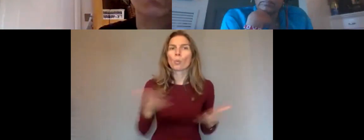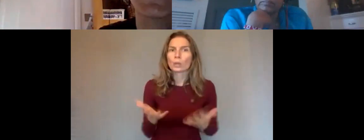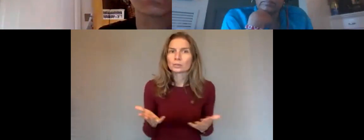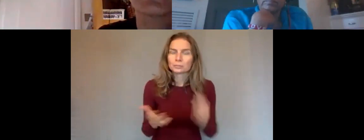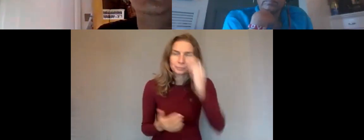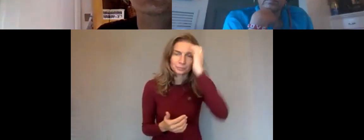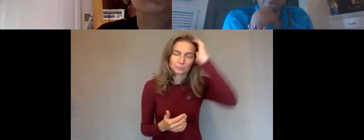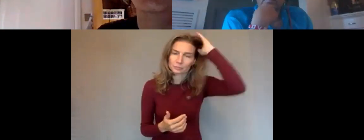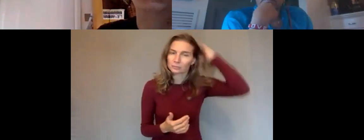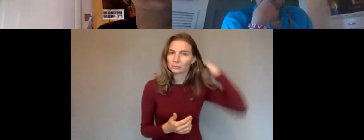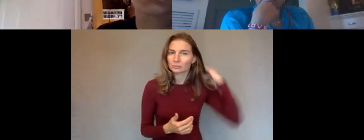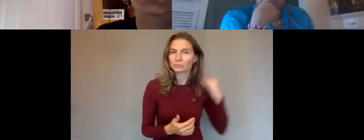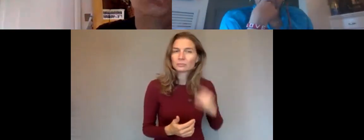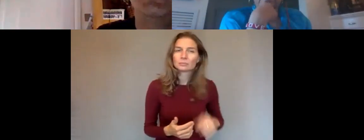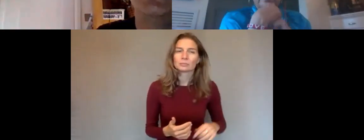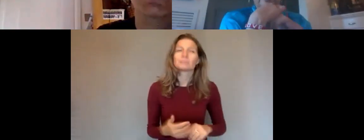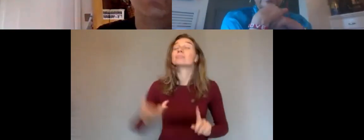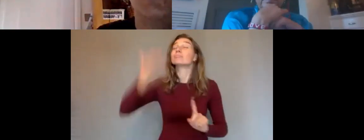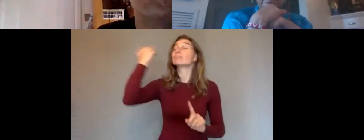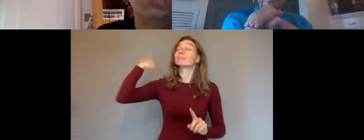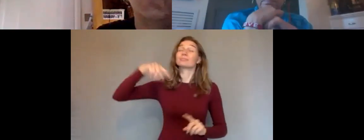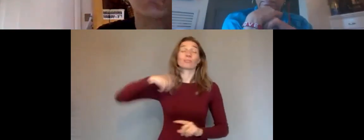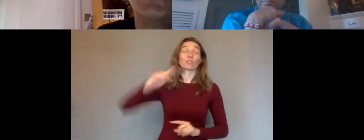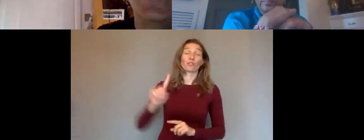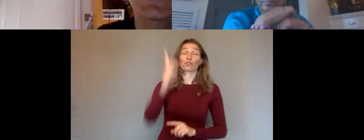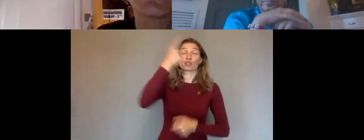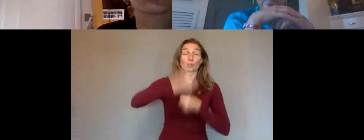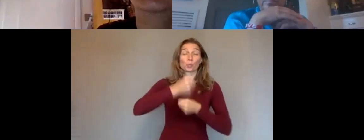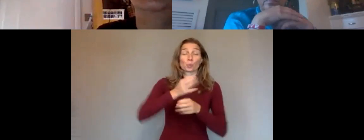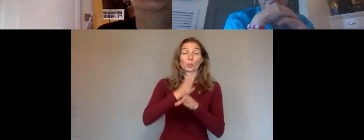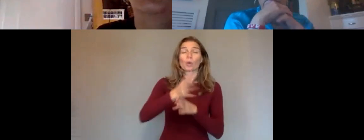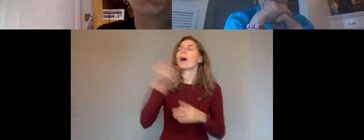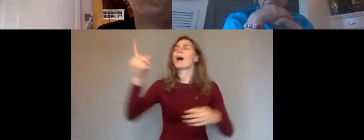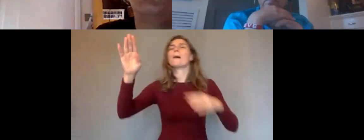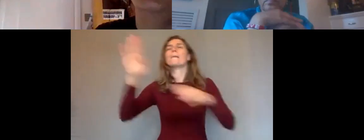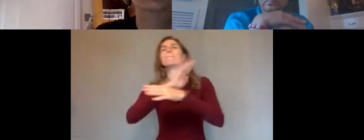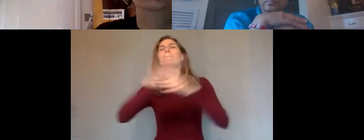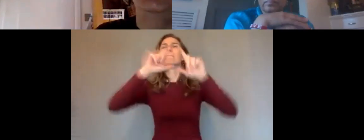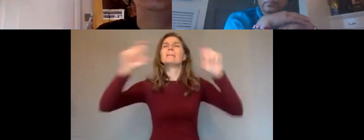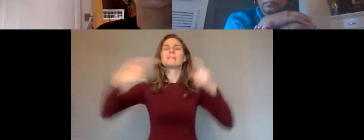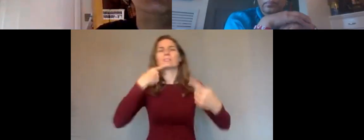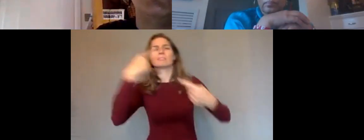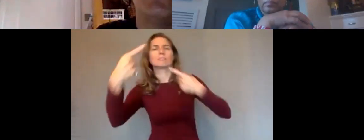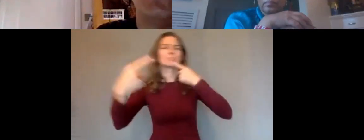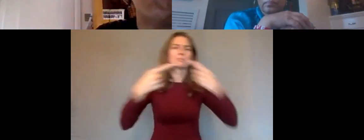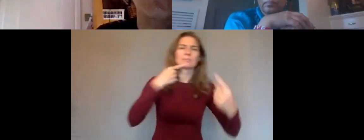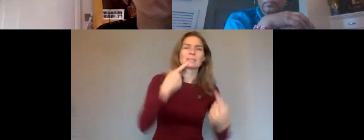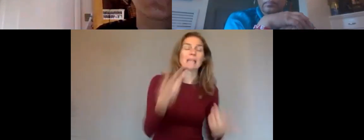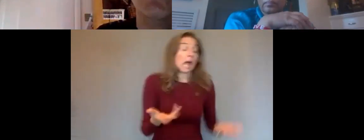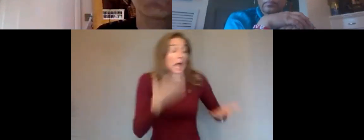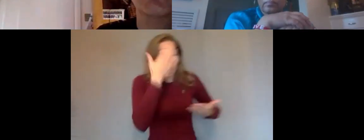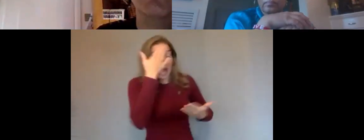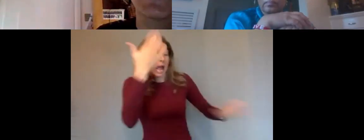my career, one of the very common things that businesses would say was, I don't know, you guys are just